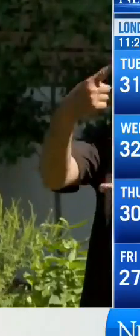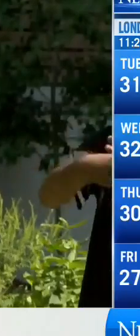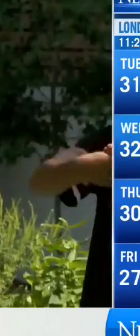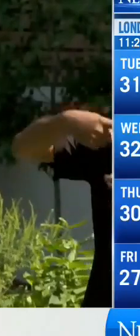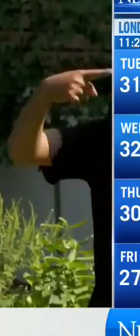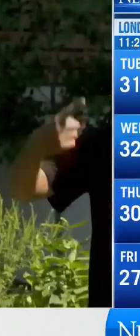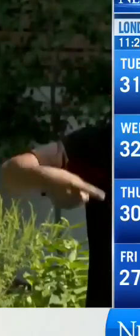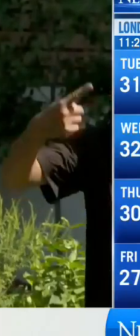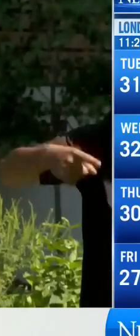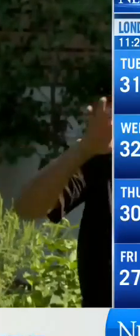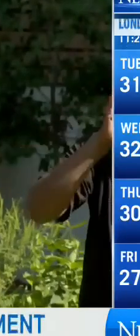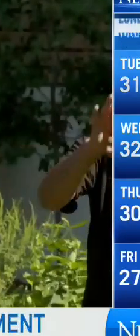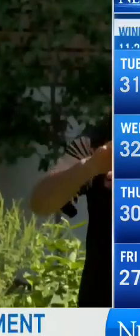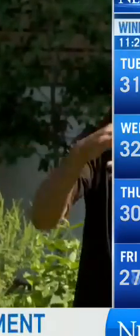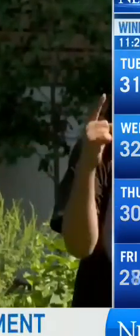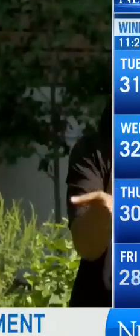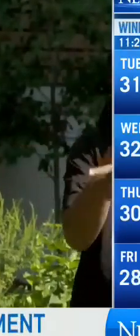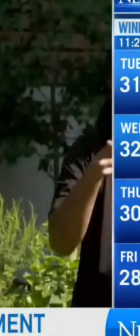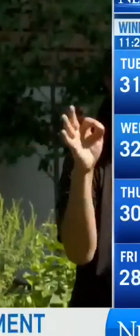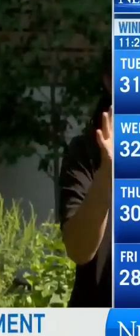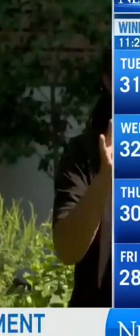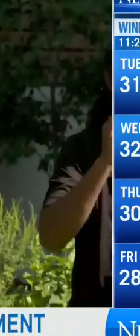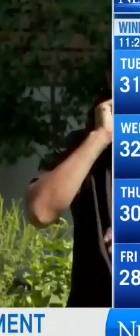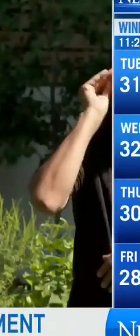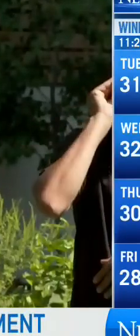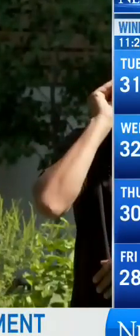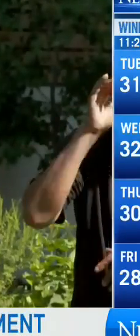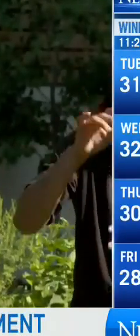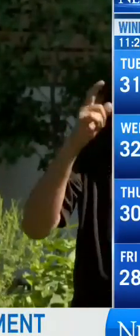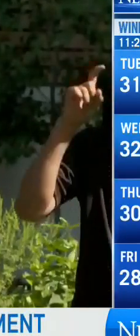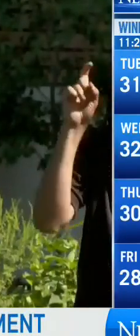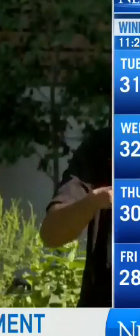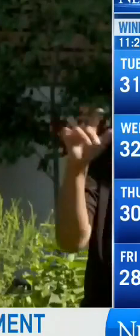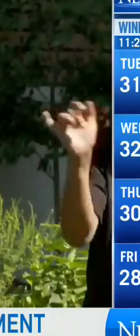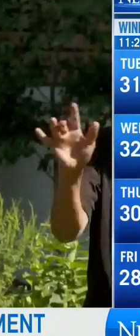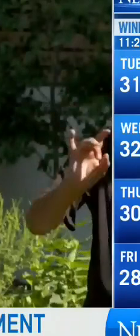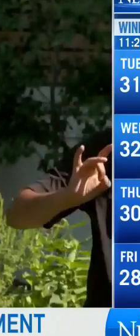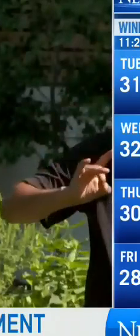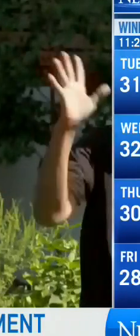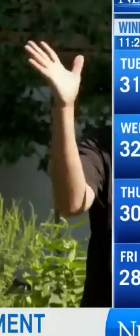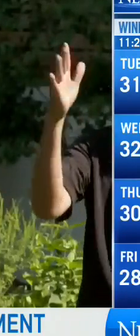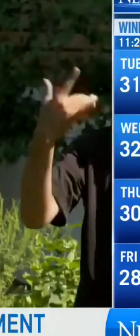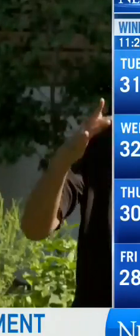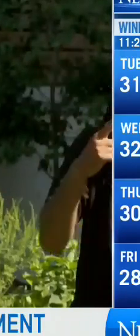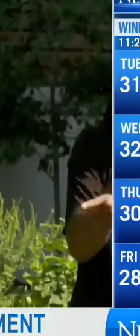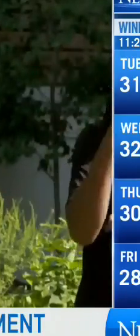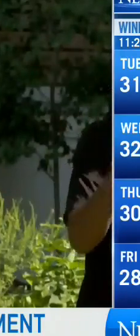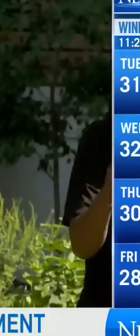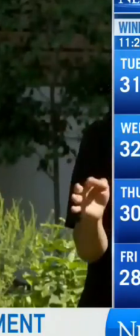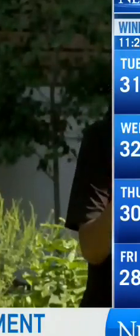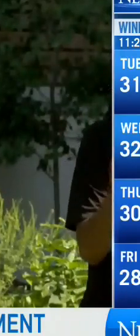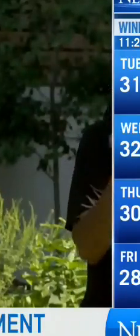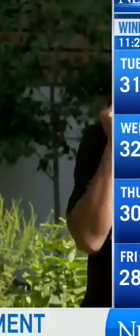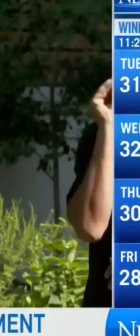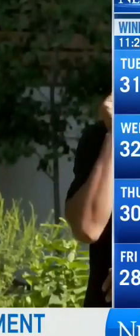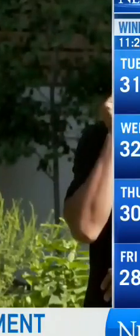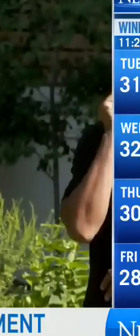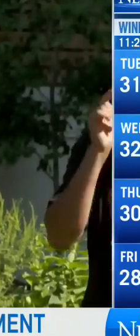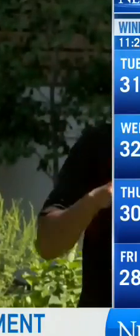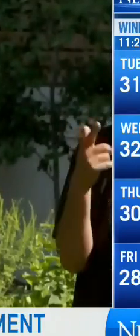a motion recognizing the crisis in affordable housing. Letters to the minister